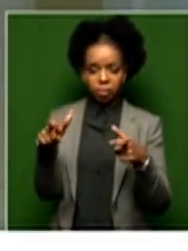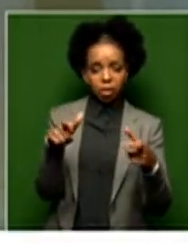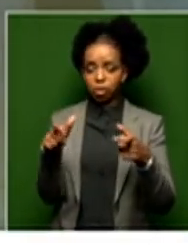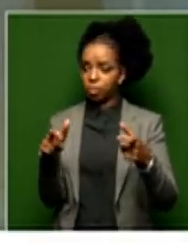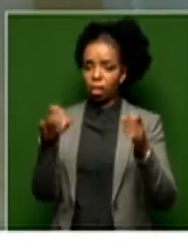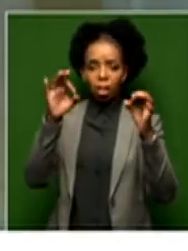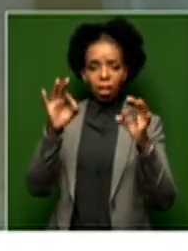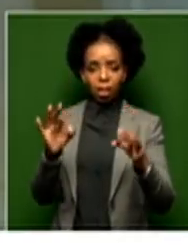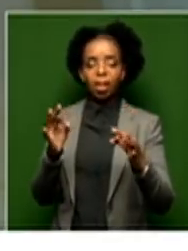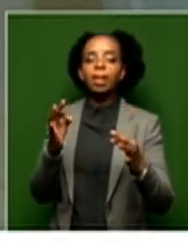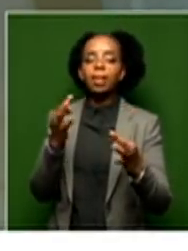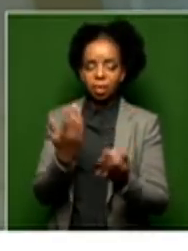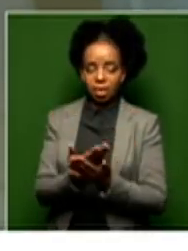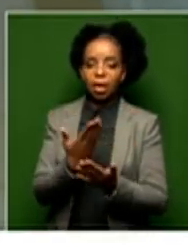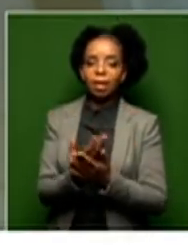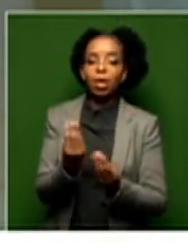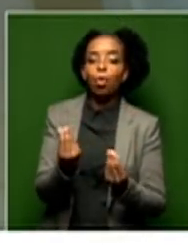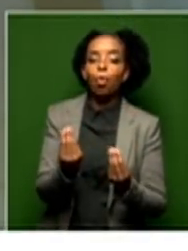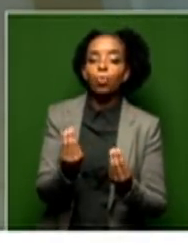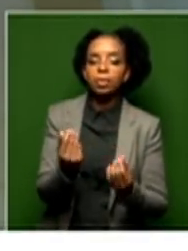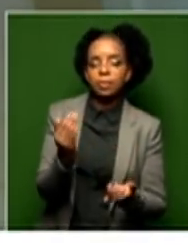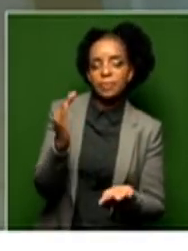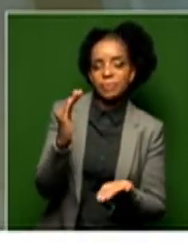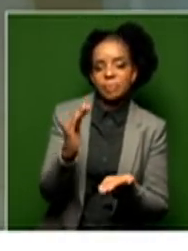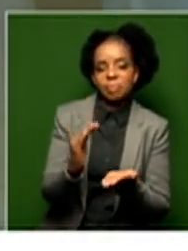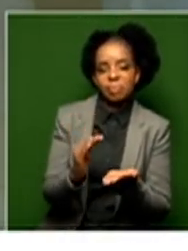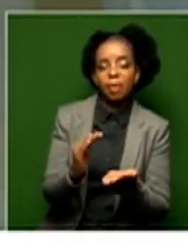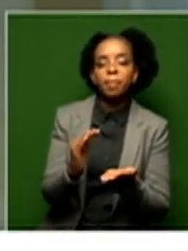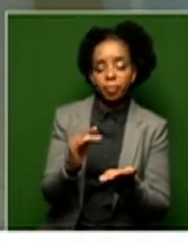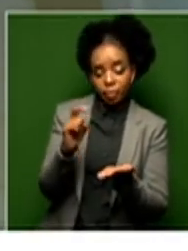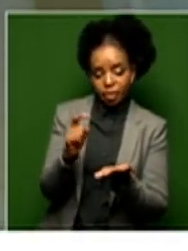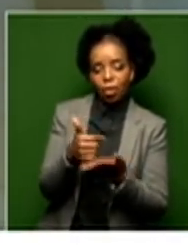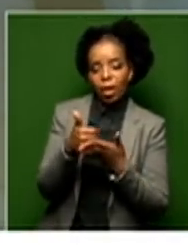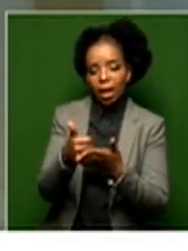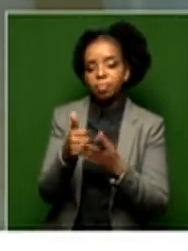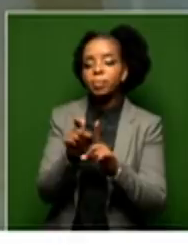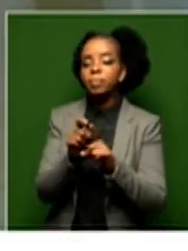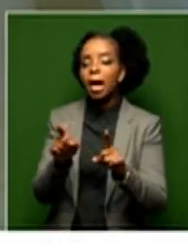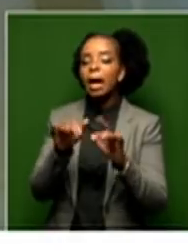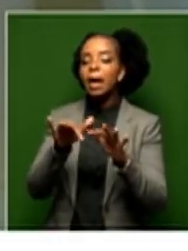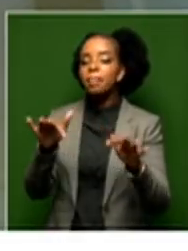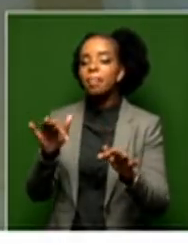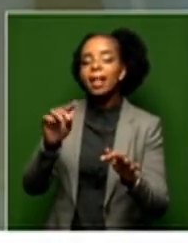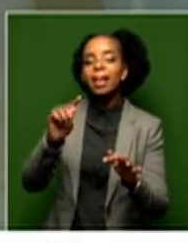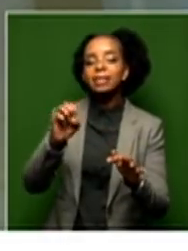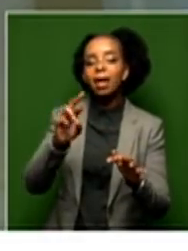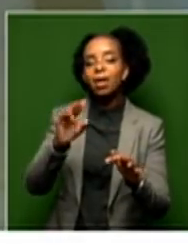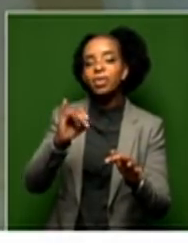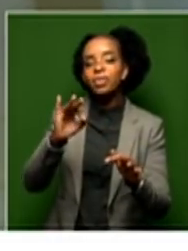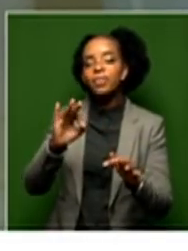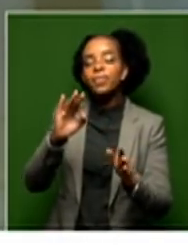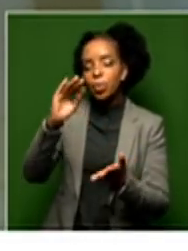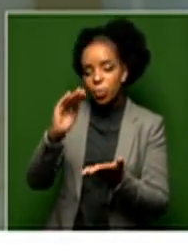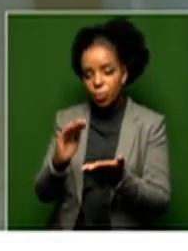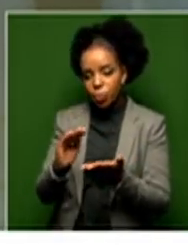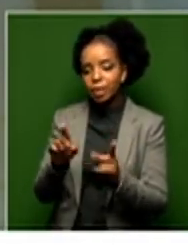cost of finance. And this lowering the cost of finance would in fact help lower the tariffs, and this will then assist the customer and the economy.